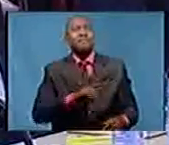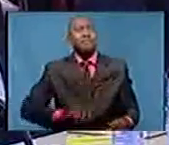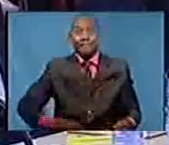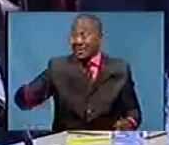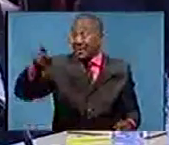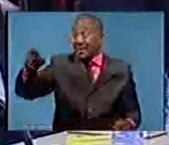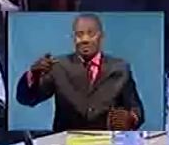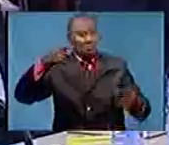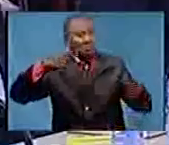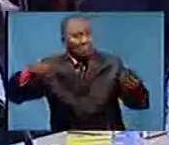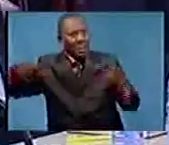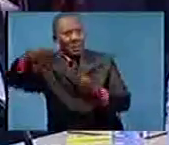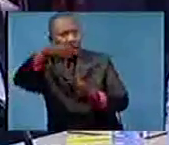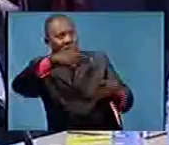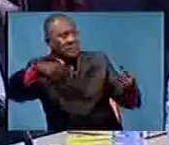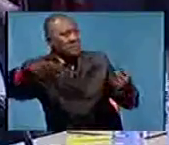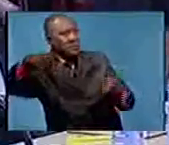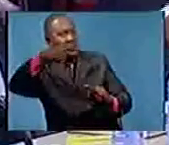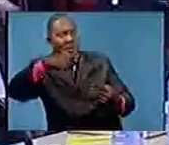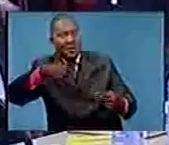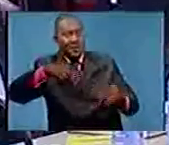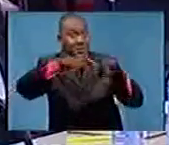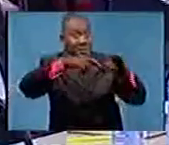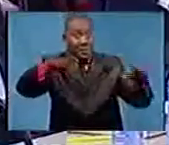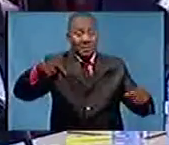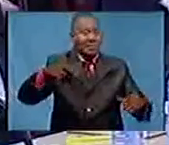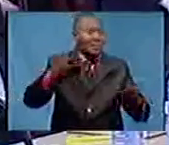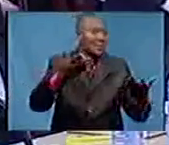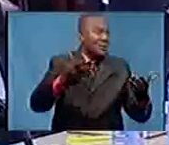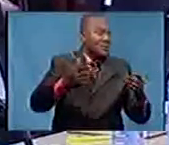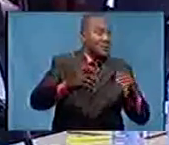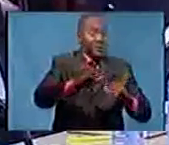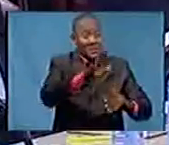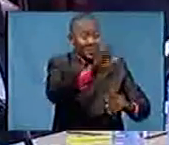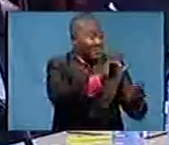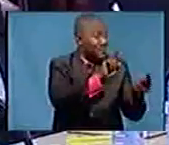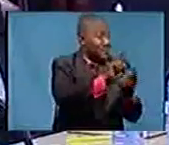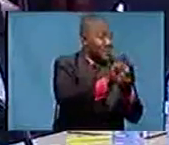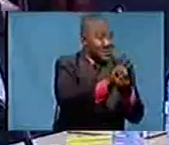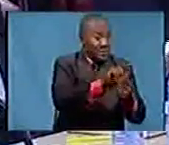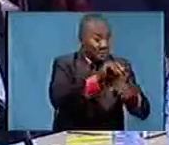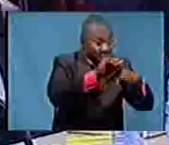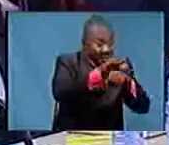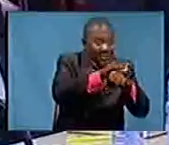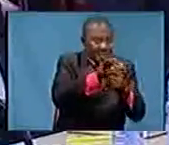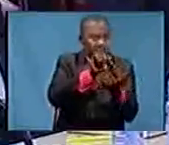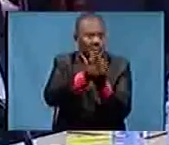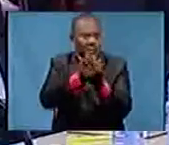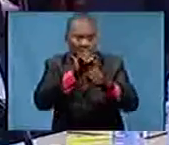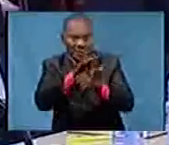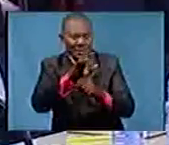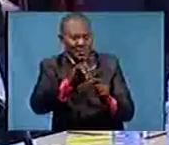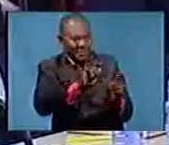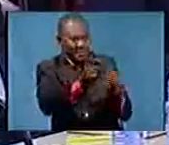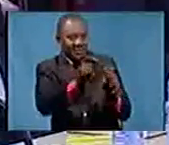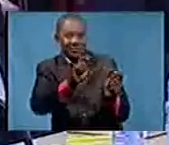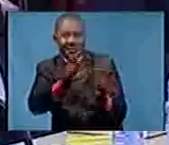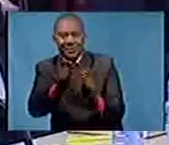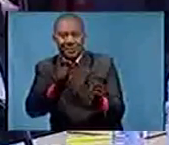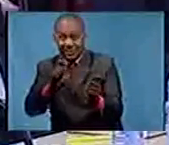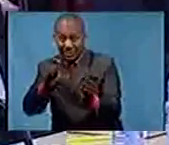around the regions talking to communicators, advising them to change their ways. And